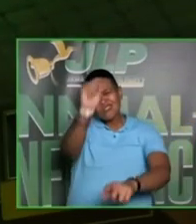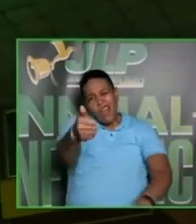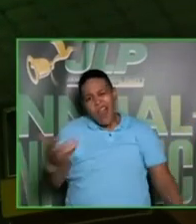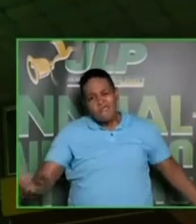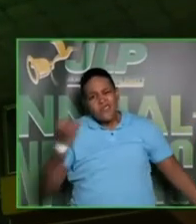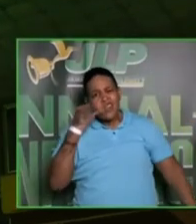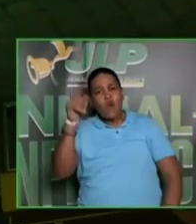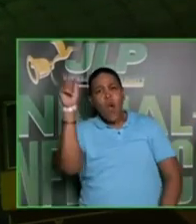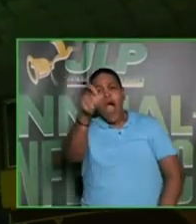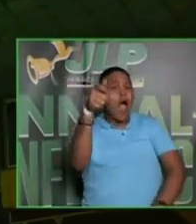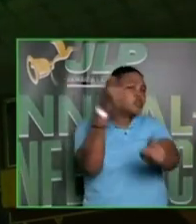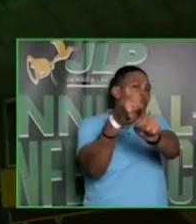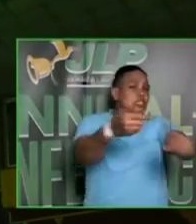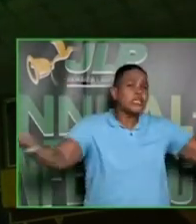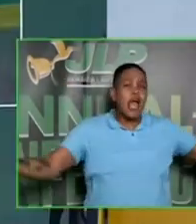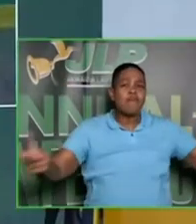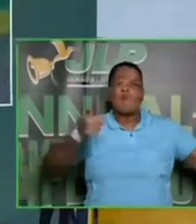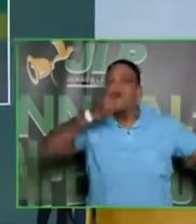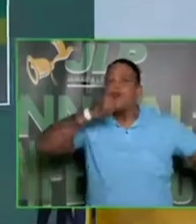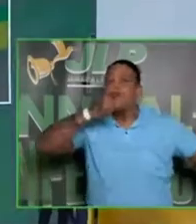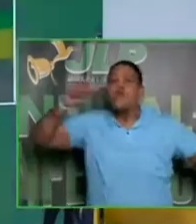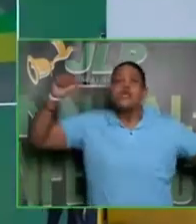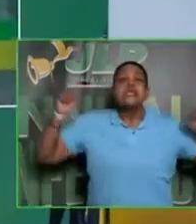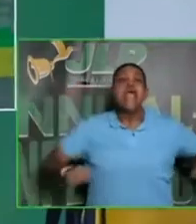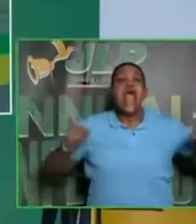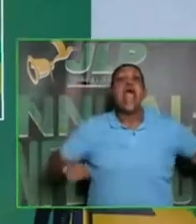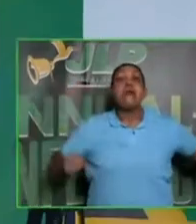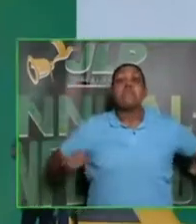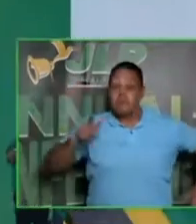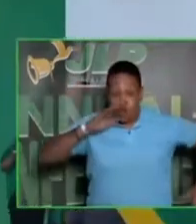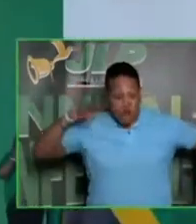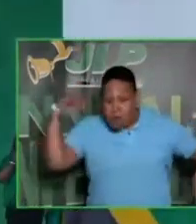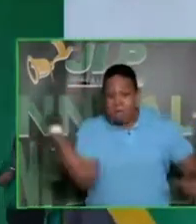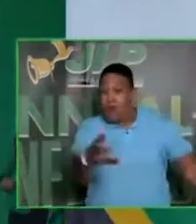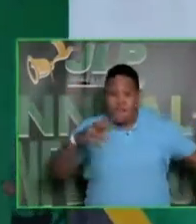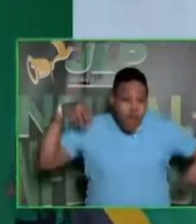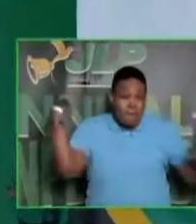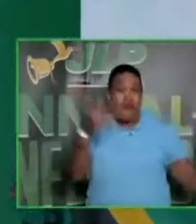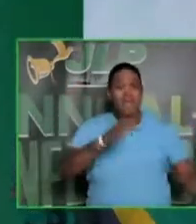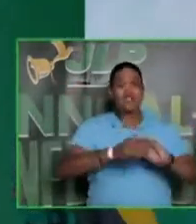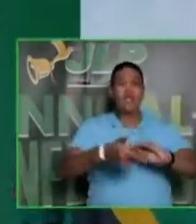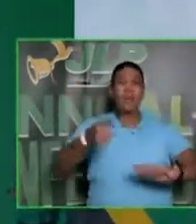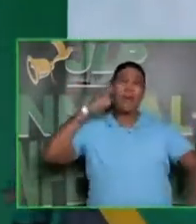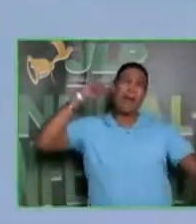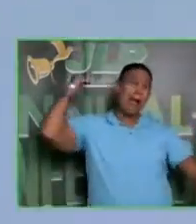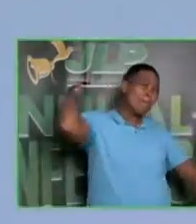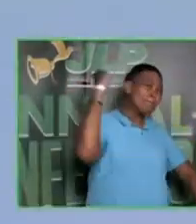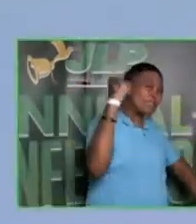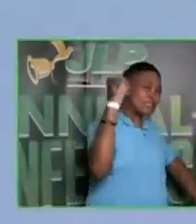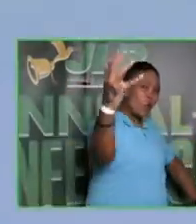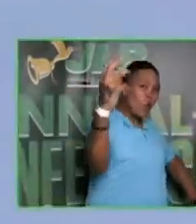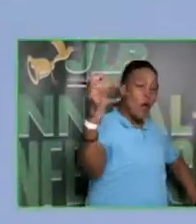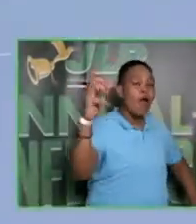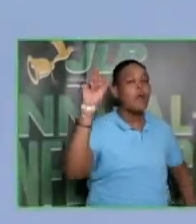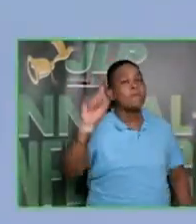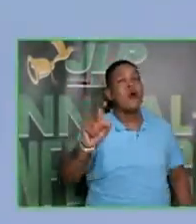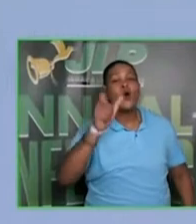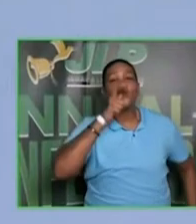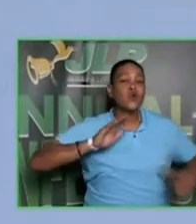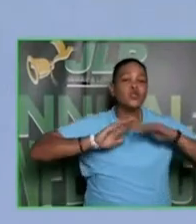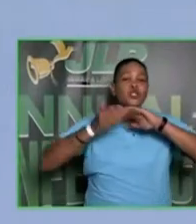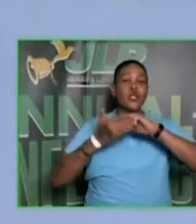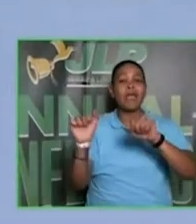were to ask yourself, who is capable of delivering the future that you want, then it must be the Jamaica